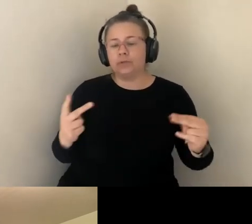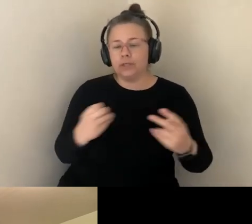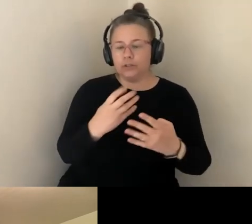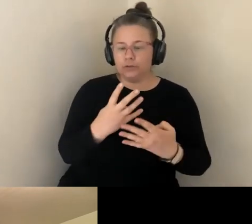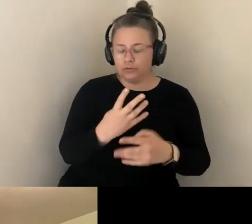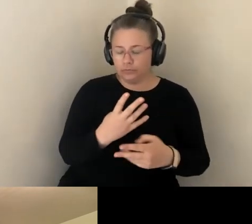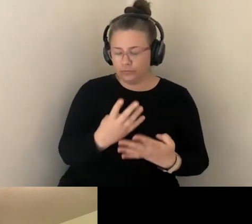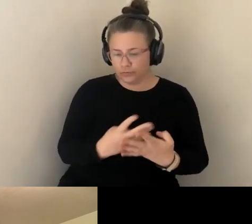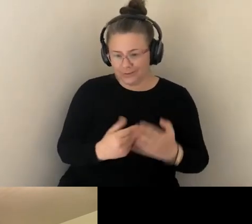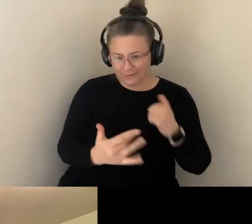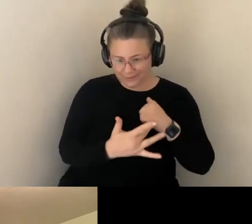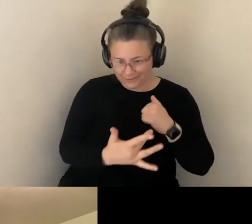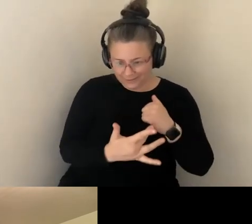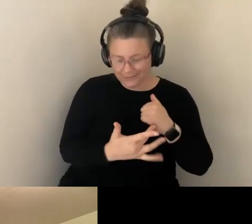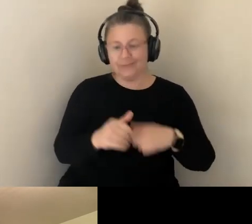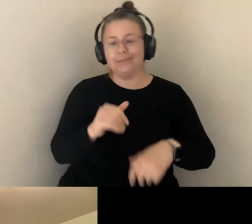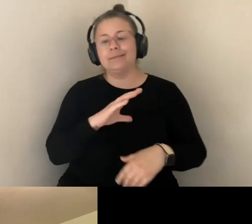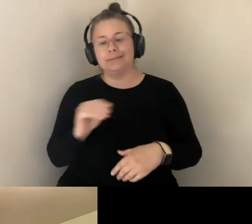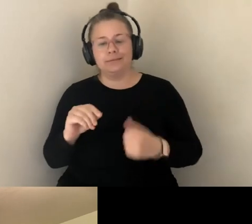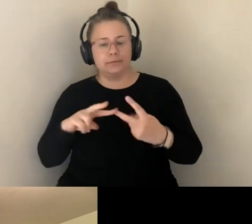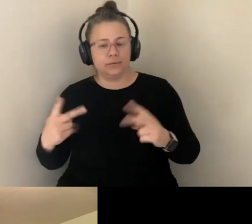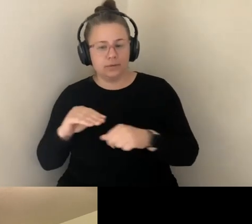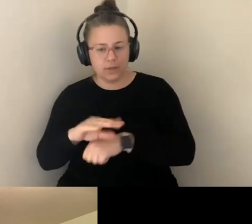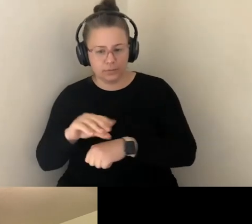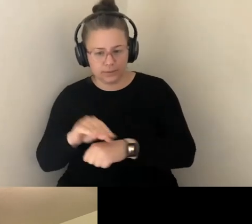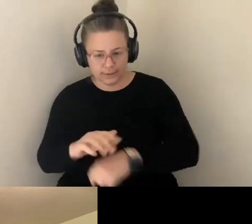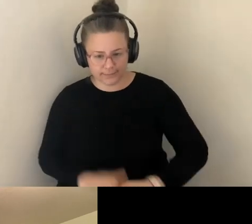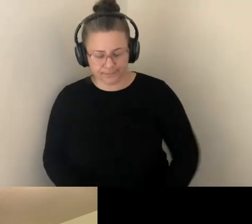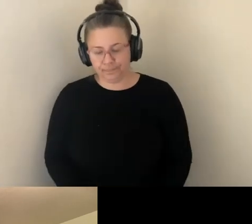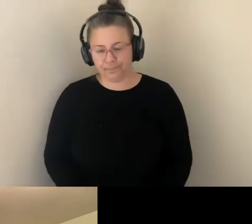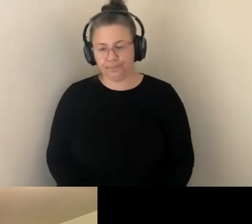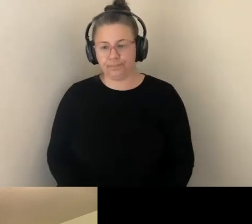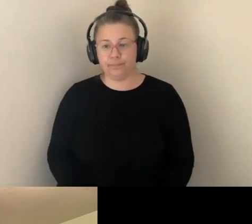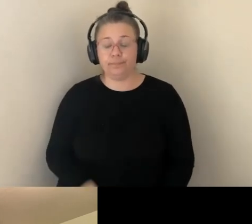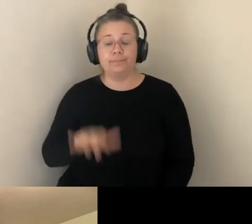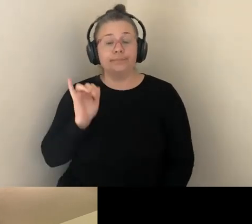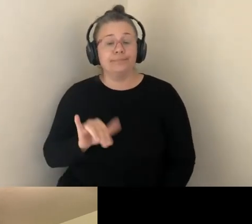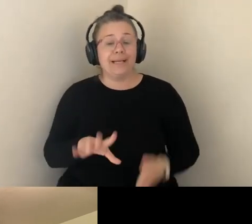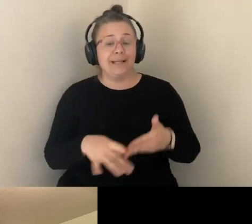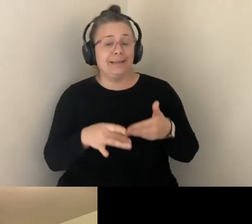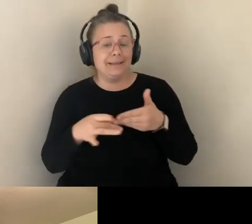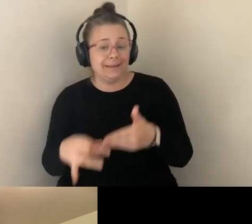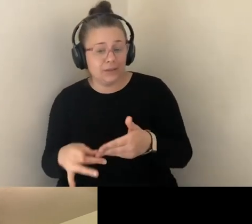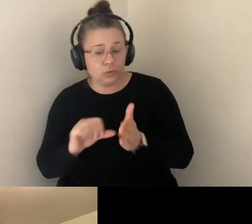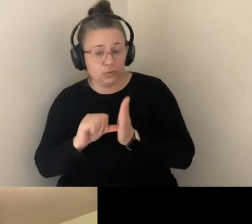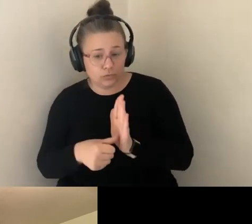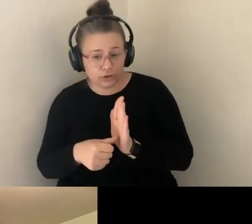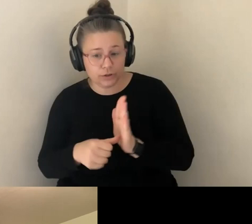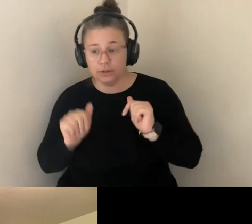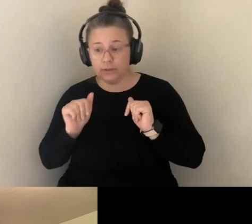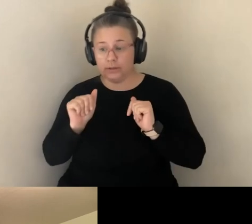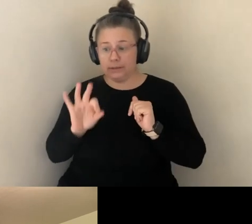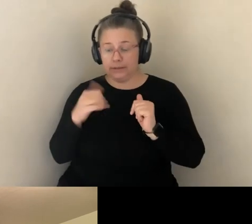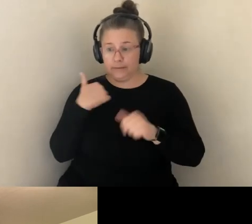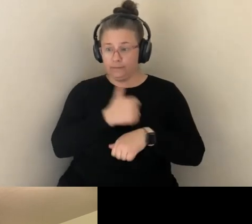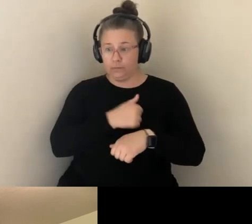practices of genetic counseling. This could lead to the impression that whether we label both as eugenics or not, we're talking